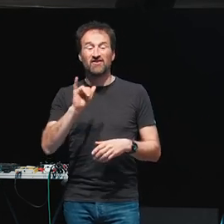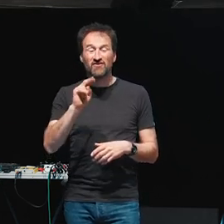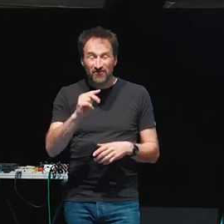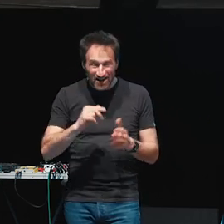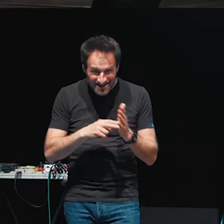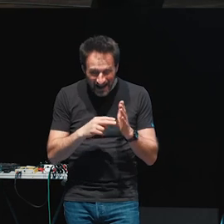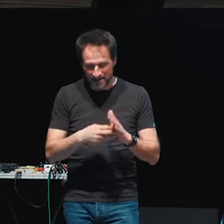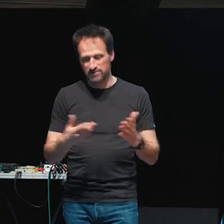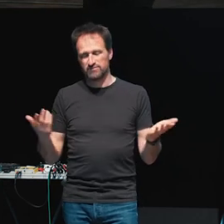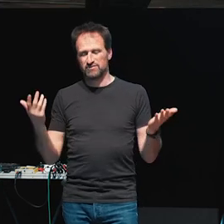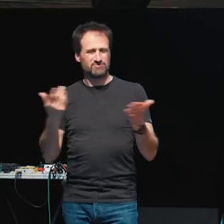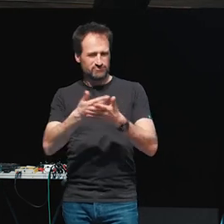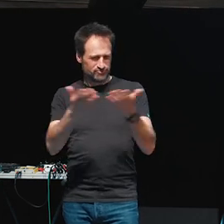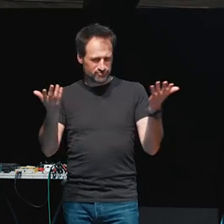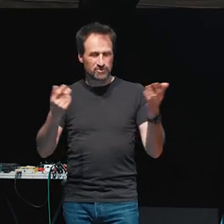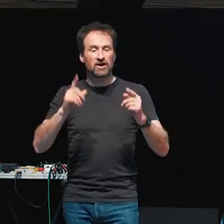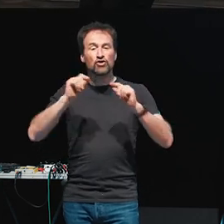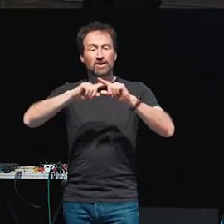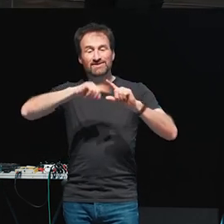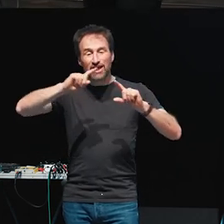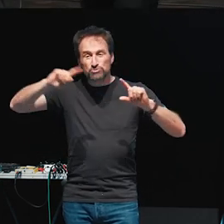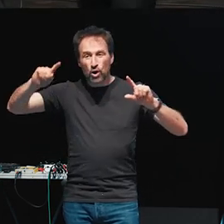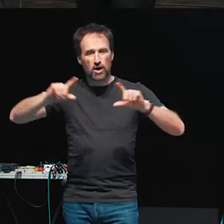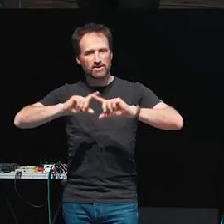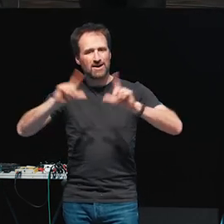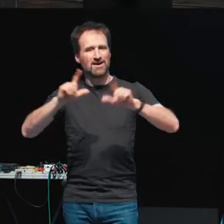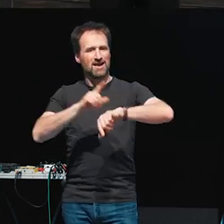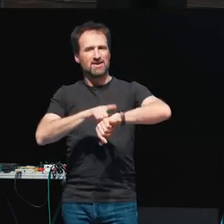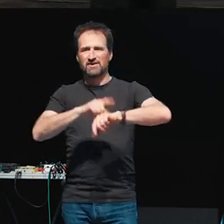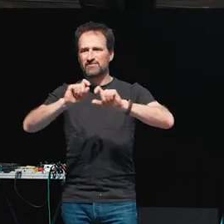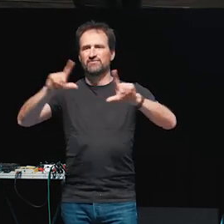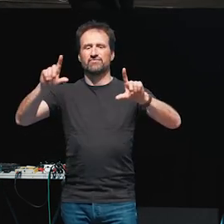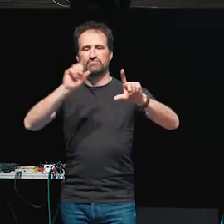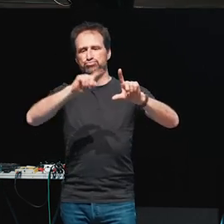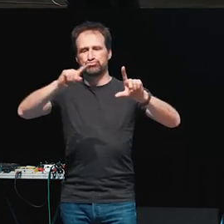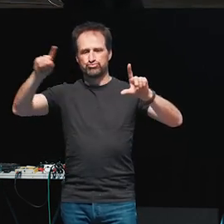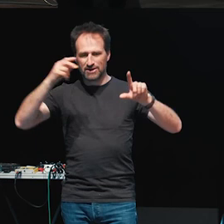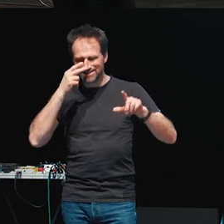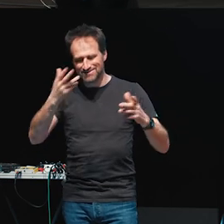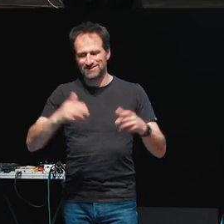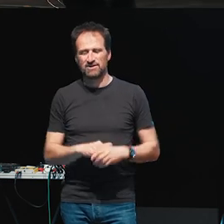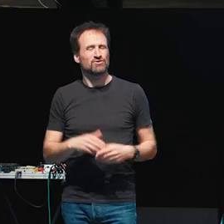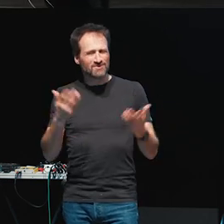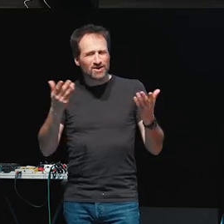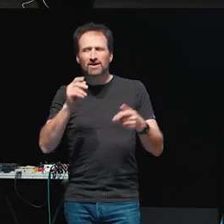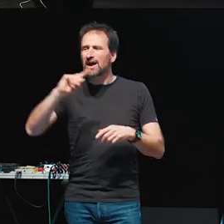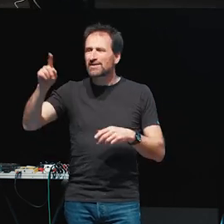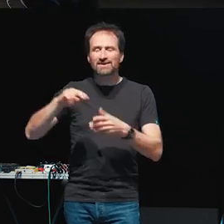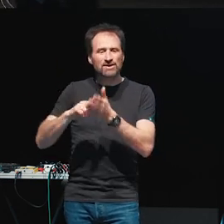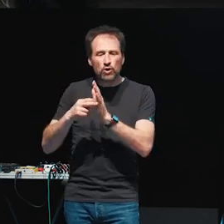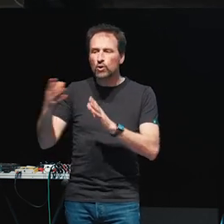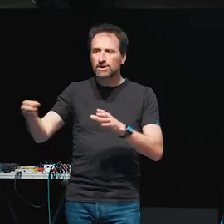panel dashboards, for instance. You could use them for enterprise web solutions, like conventionally we're using other technologies. Or you could also use them